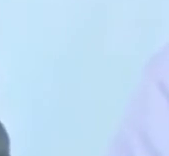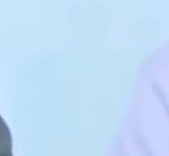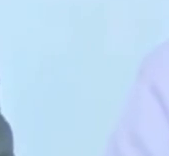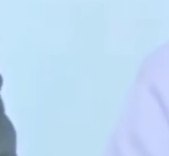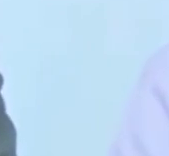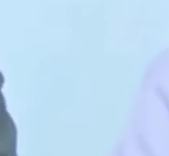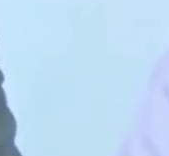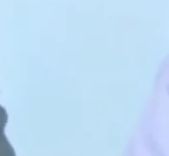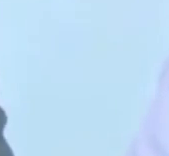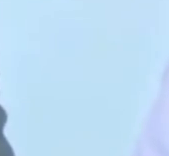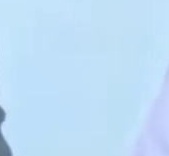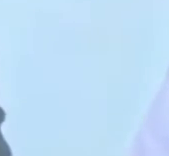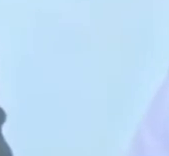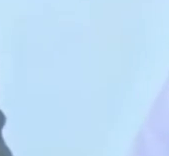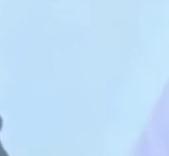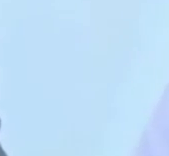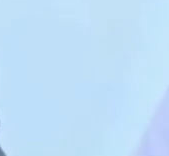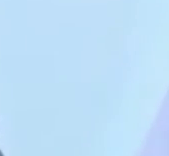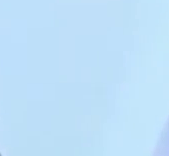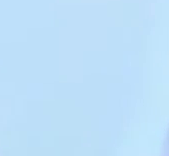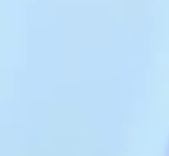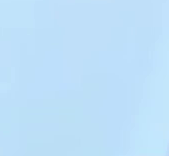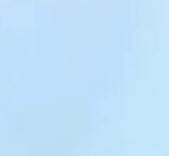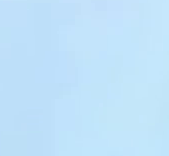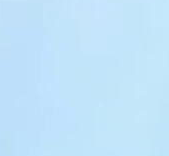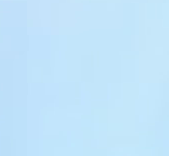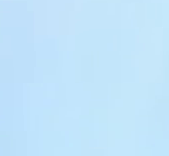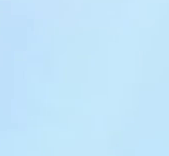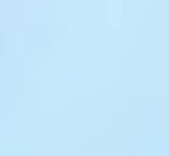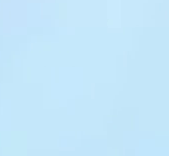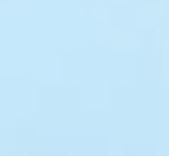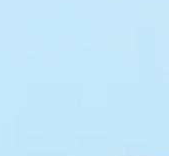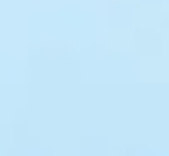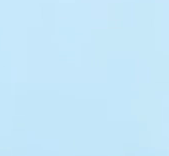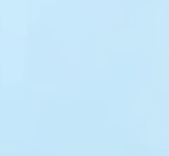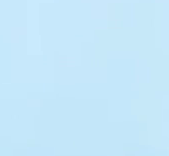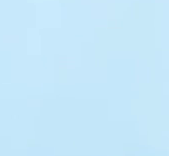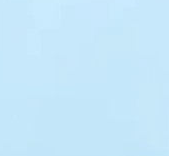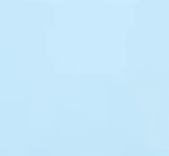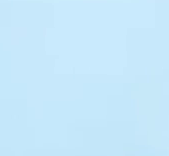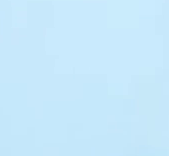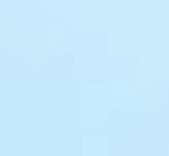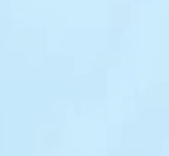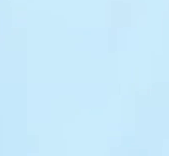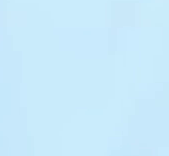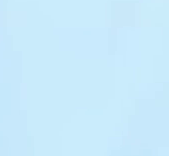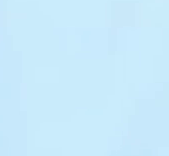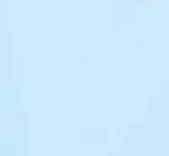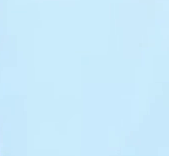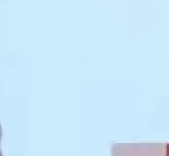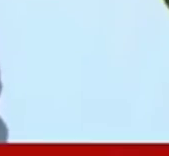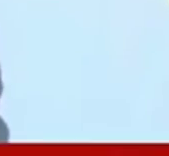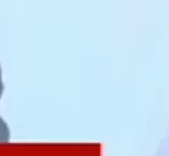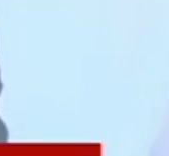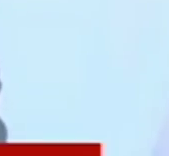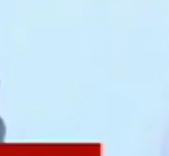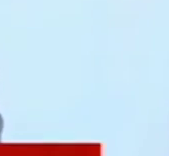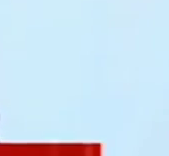I'm deeply saddened that a section of Kenyans have taken to social